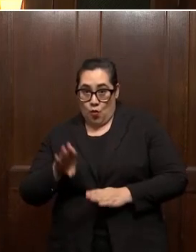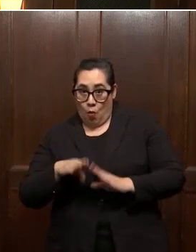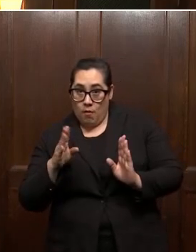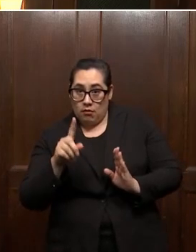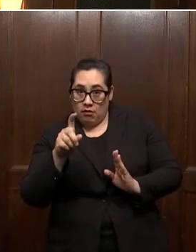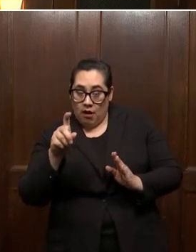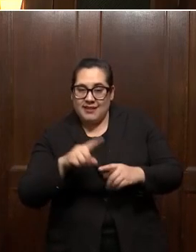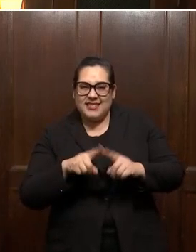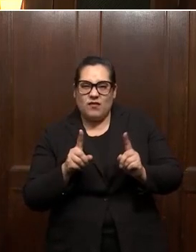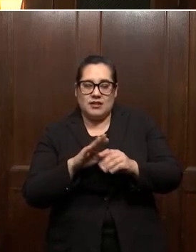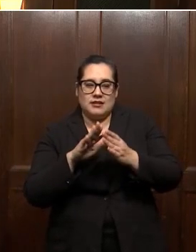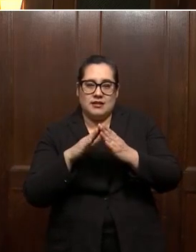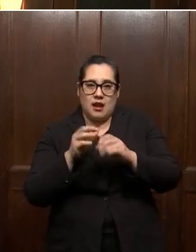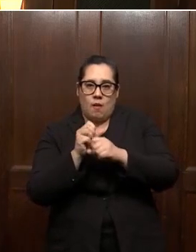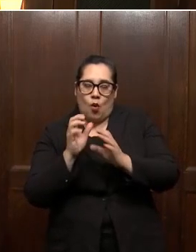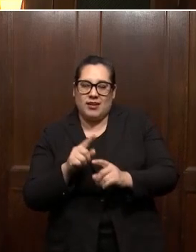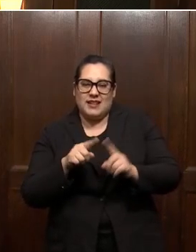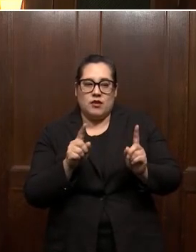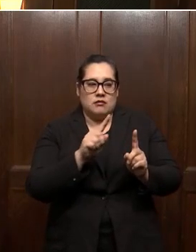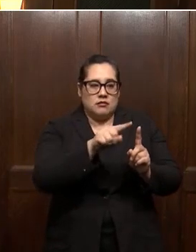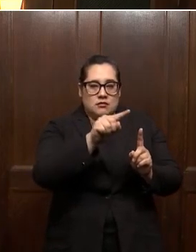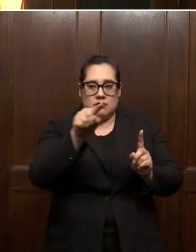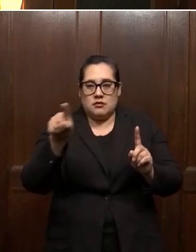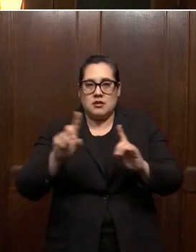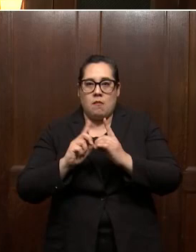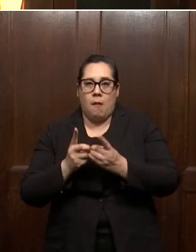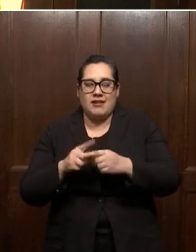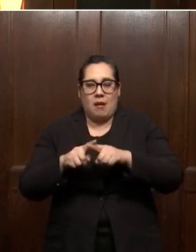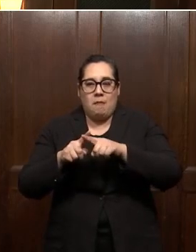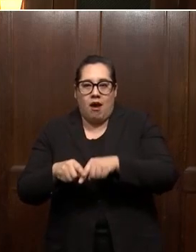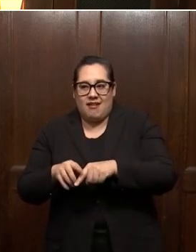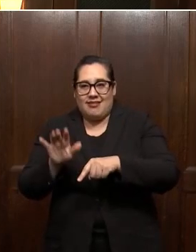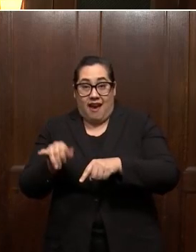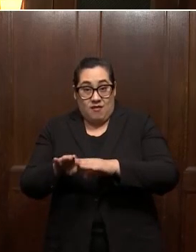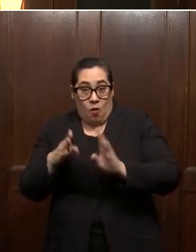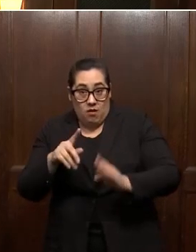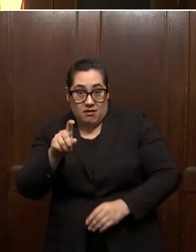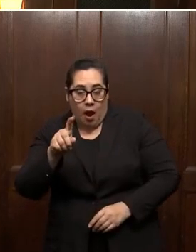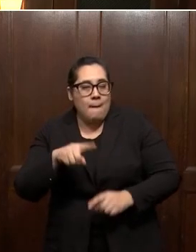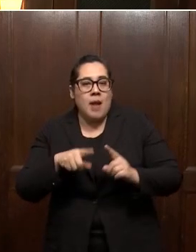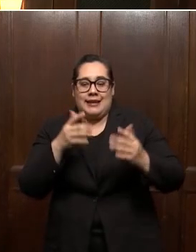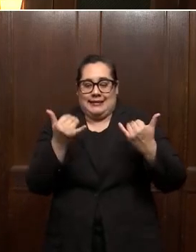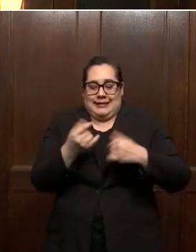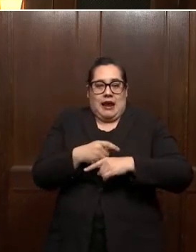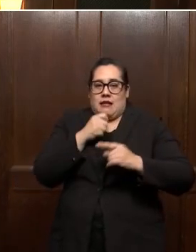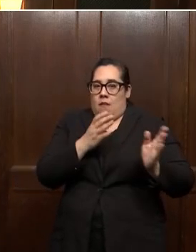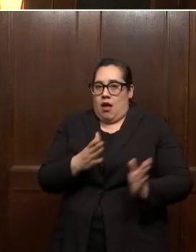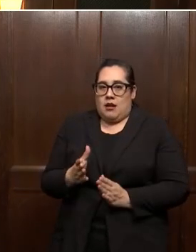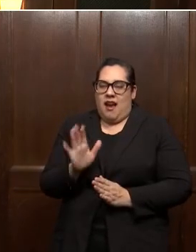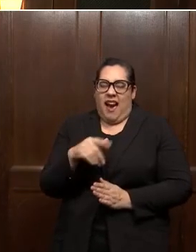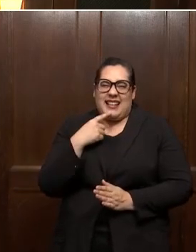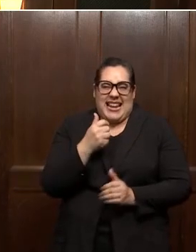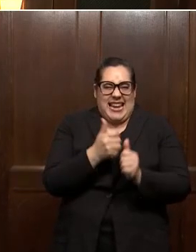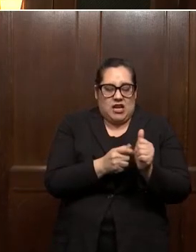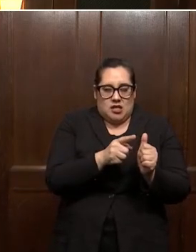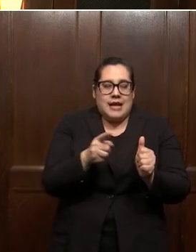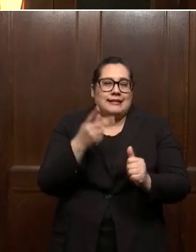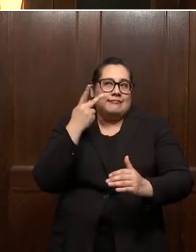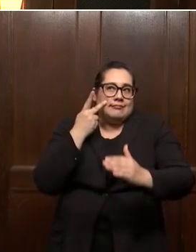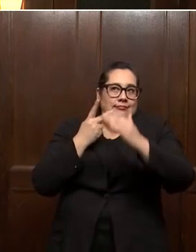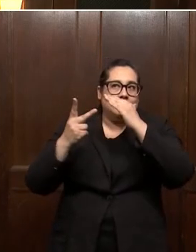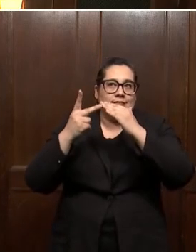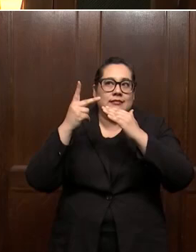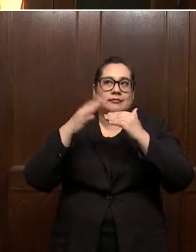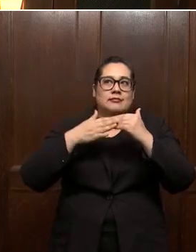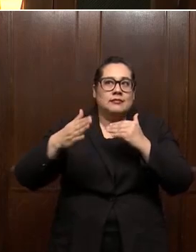those different city employees in different departments, it'll depend on that. But we are not planning as of today, and like I said, each one of these is a snapshot on